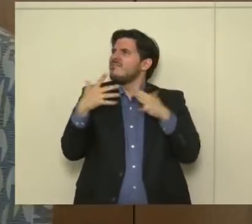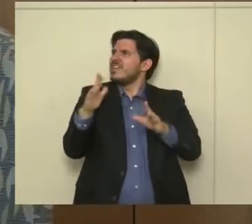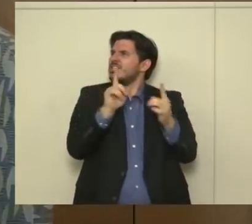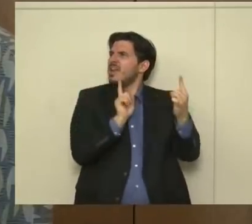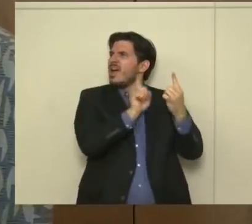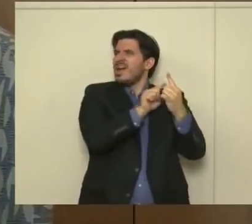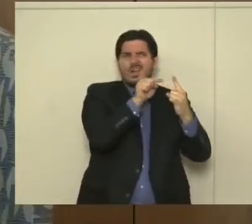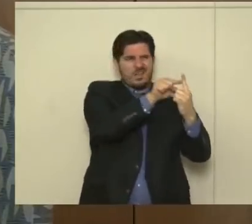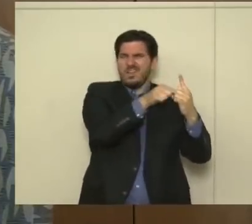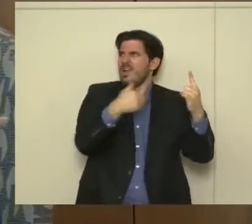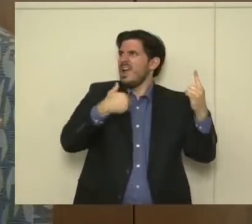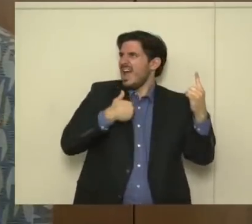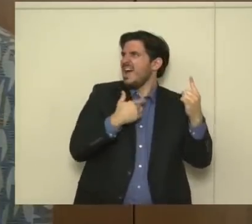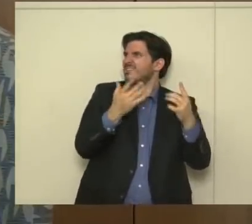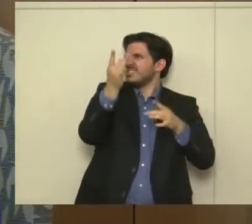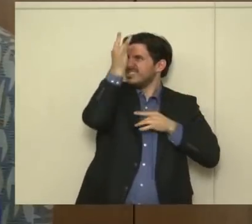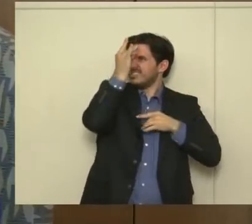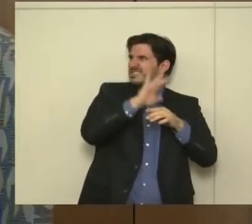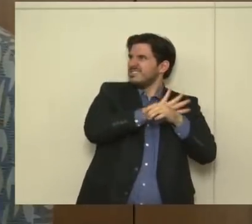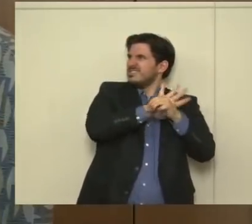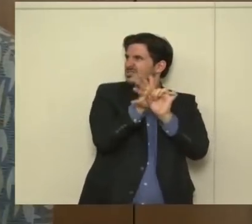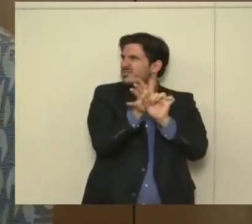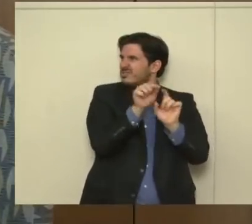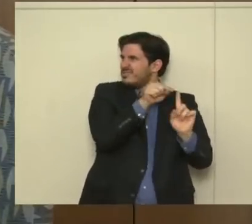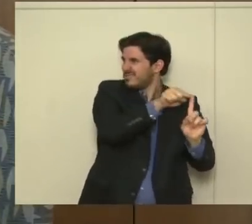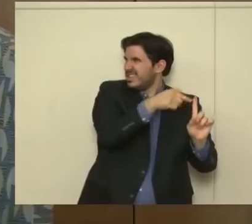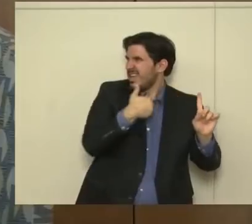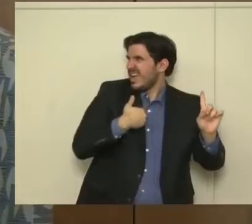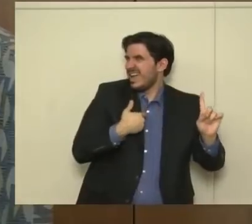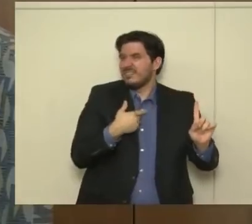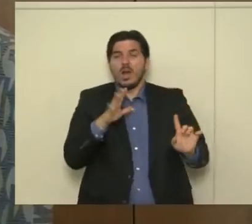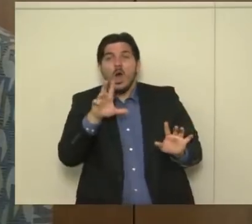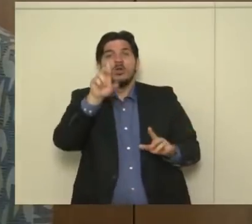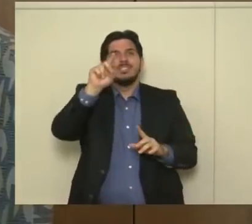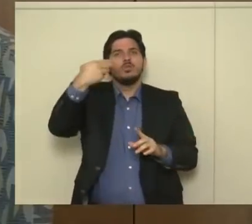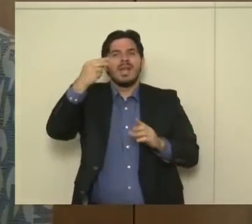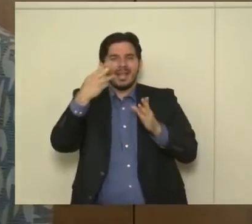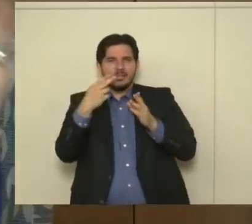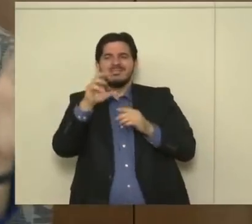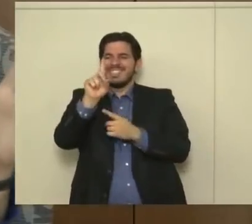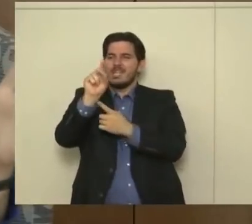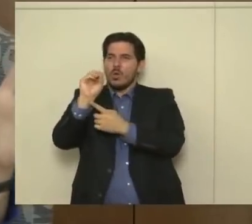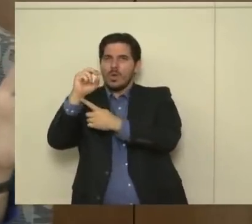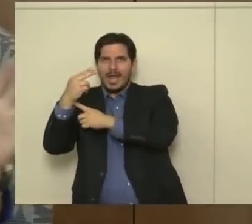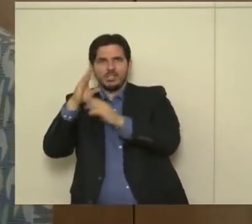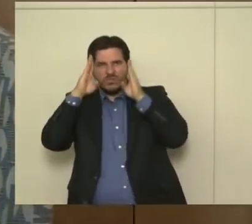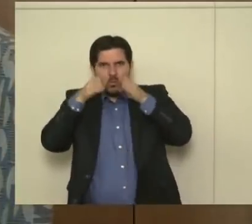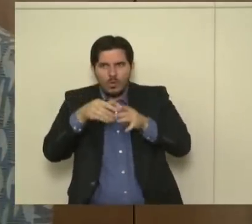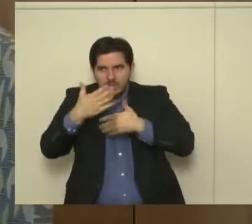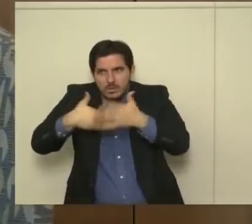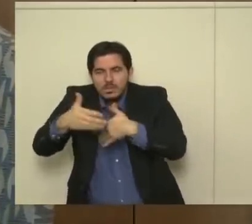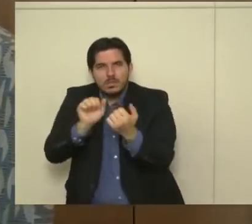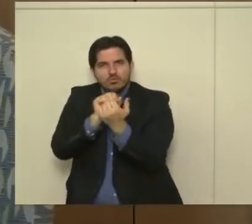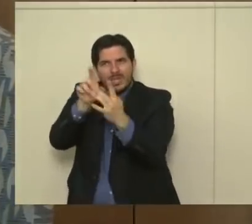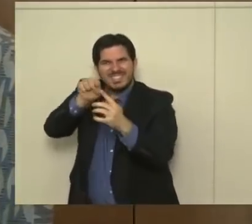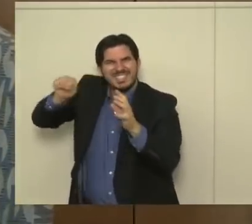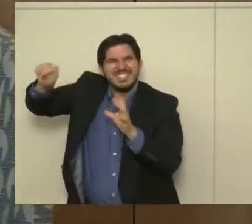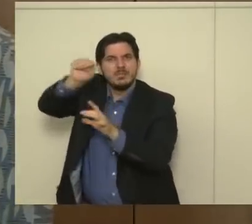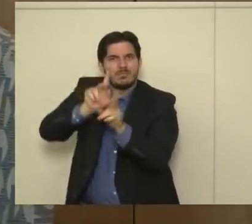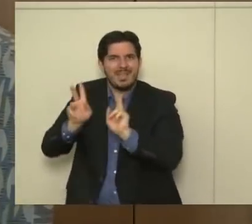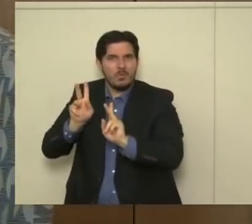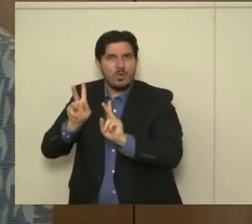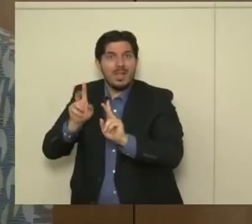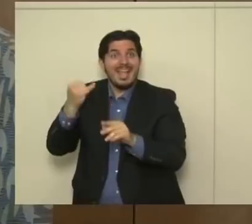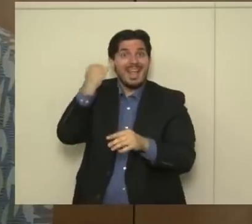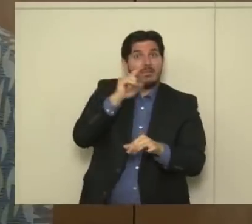virus. These are the populations that we want to come to our sites. We have surveillance strategies for corrections